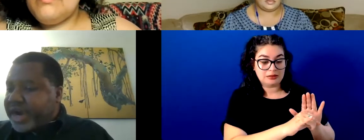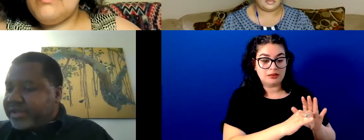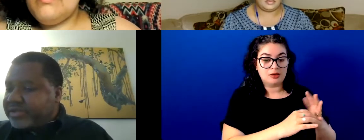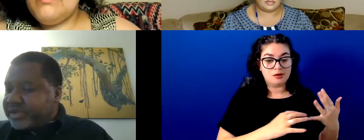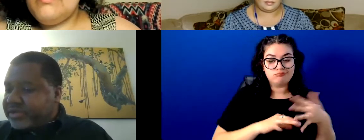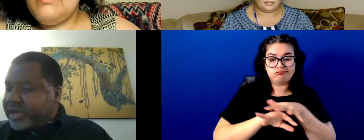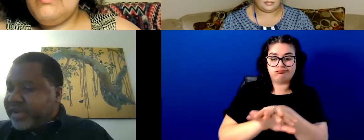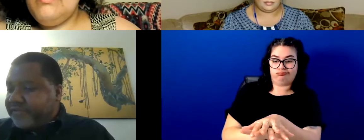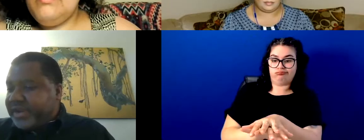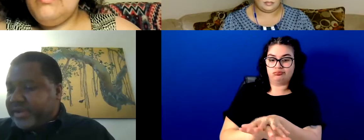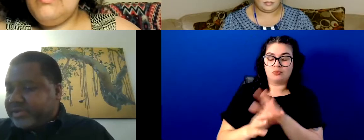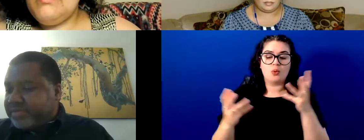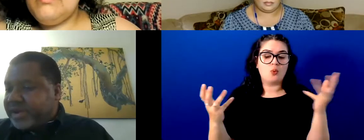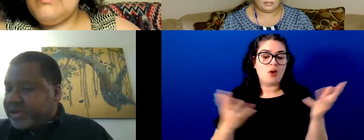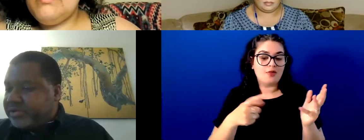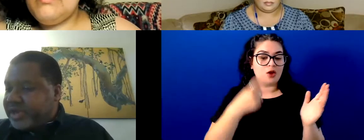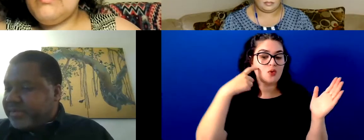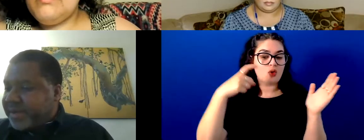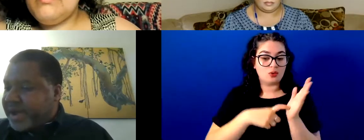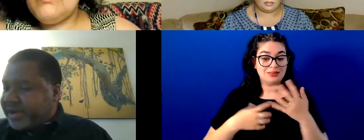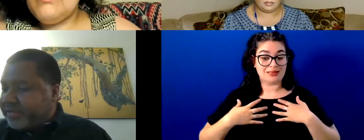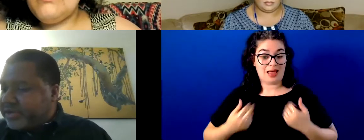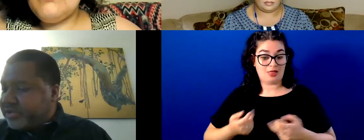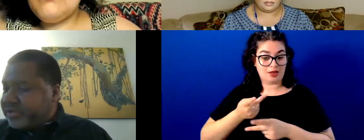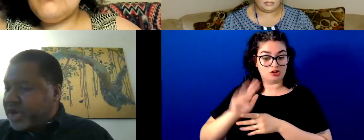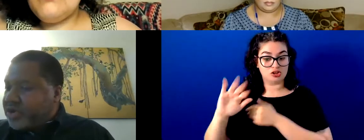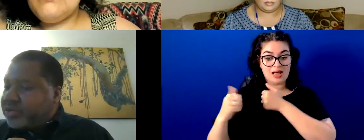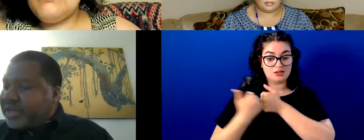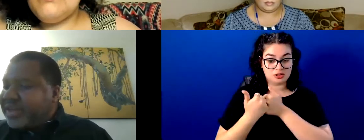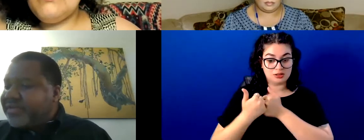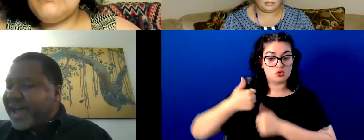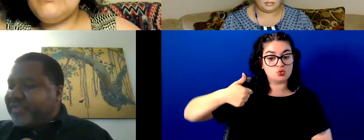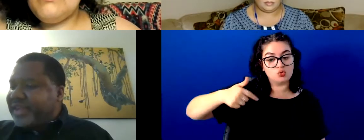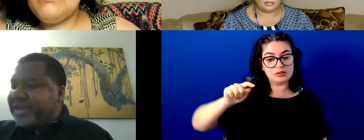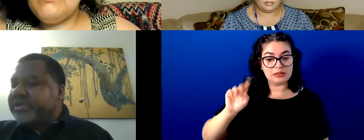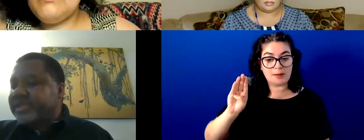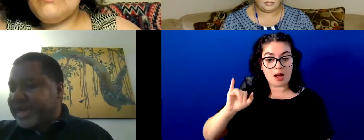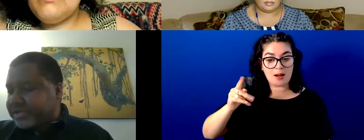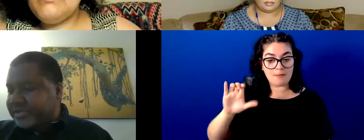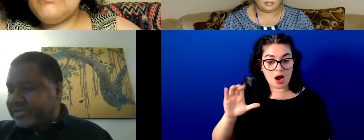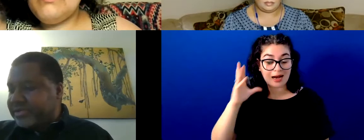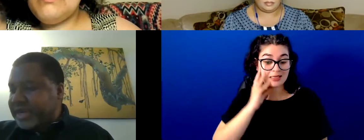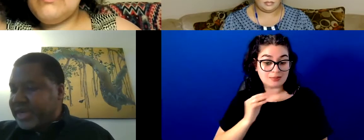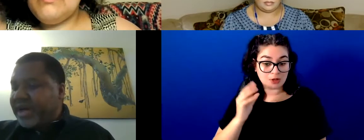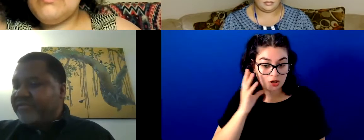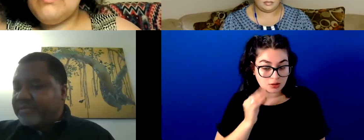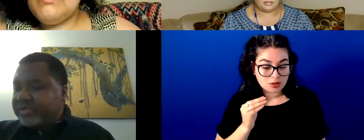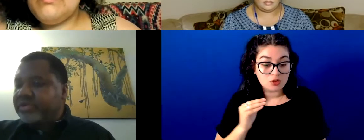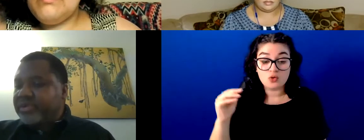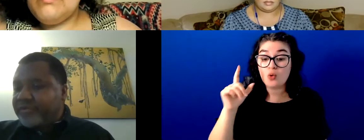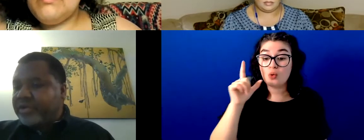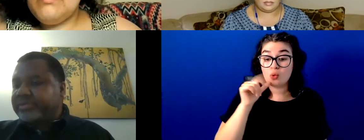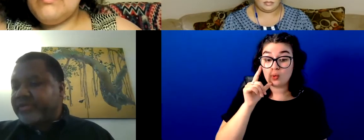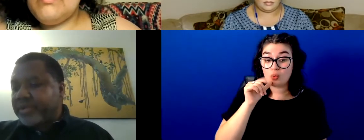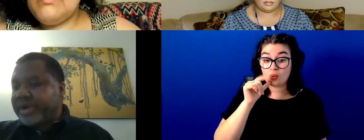healthcare challenges faced by QTBIPOC individuals who live at the intersections of